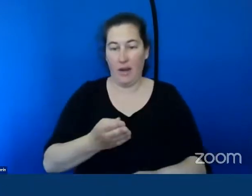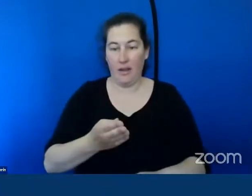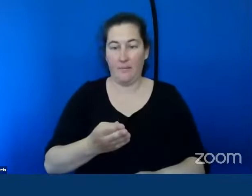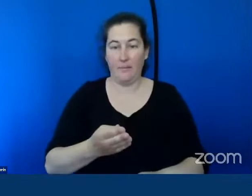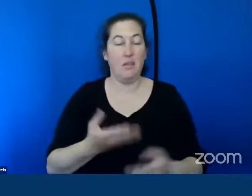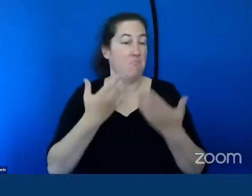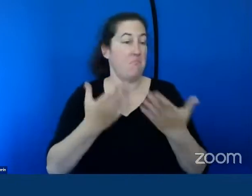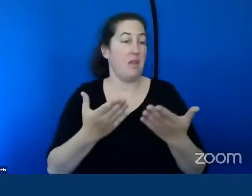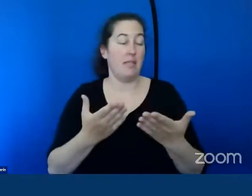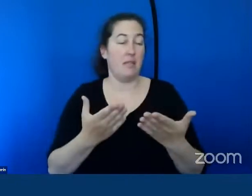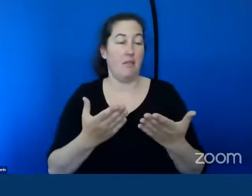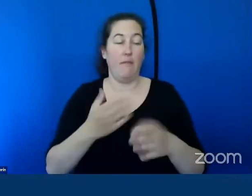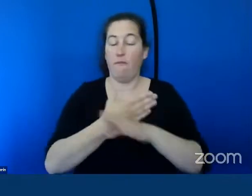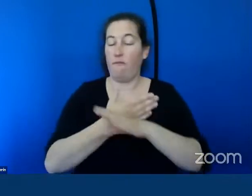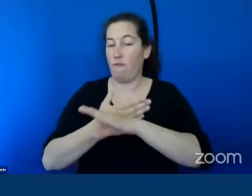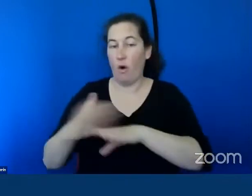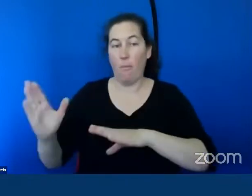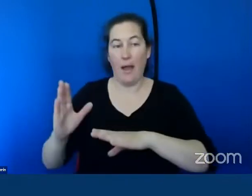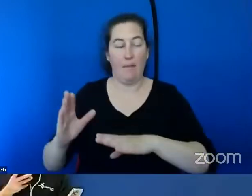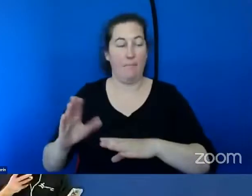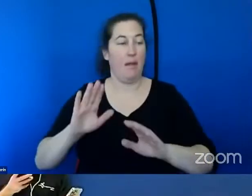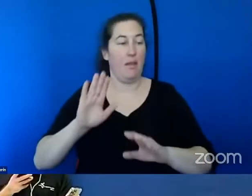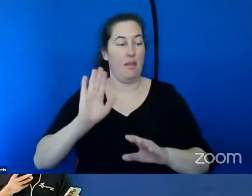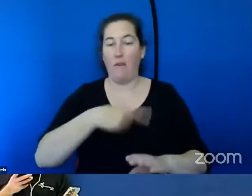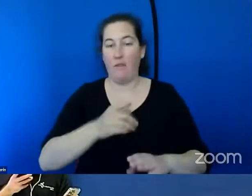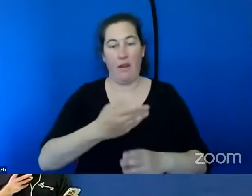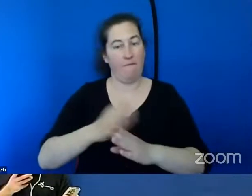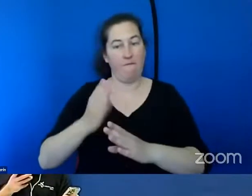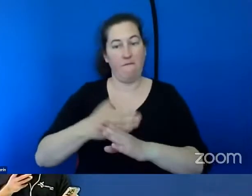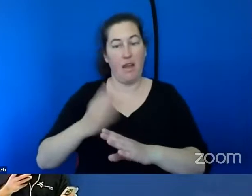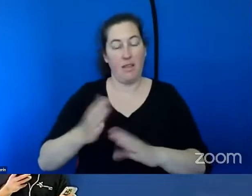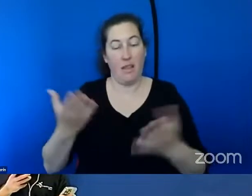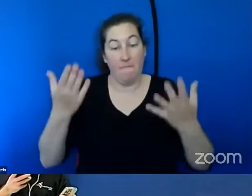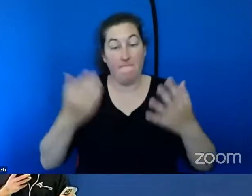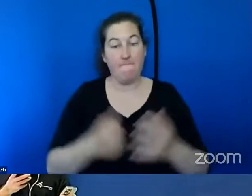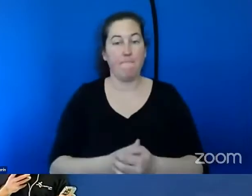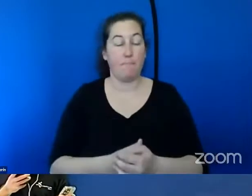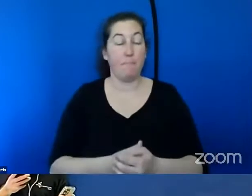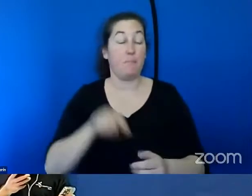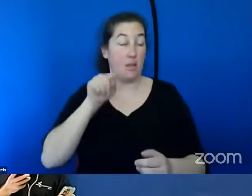go to Paris, University of Sorbonne, and the Smart Arm team.